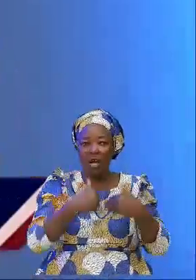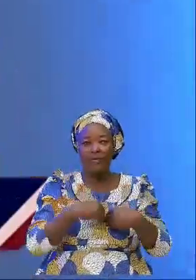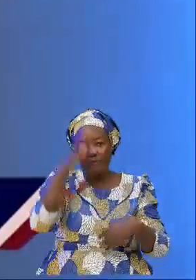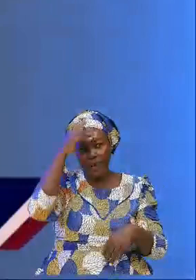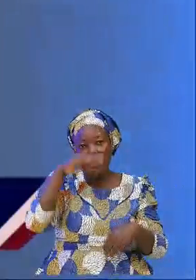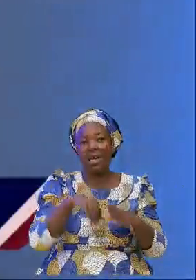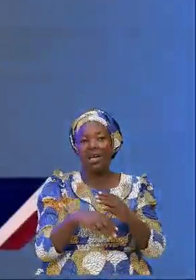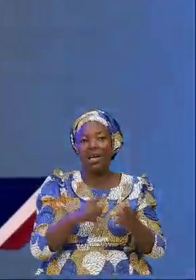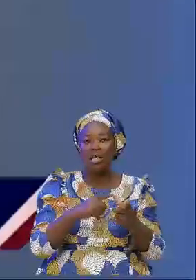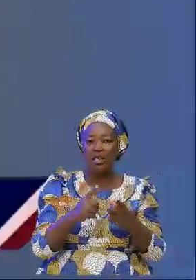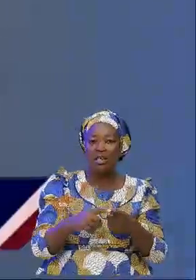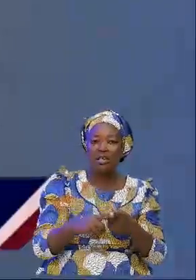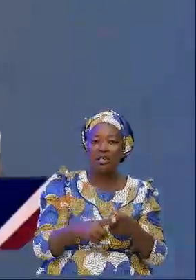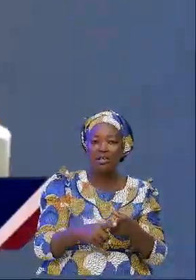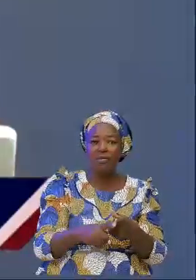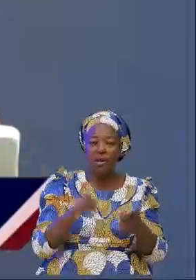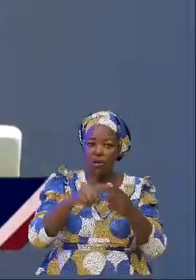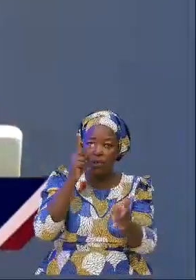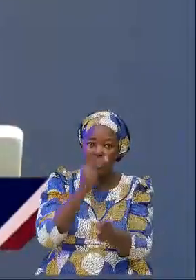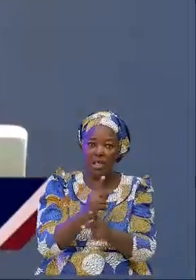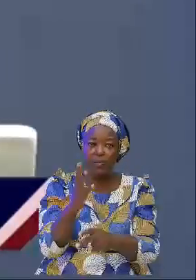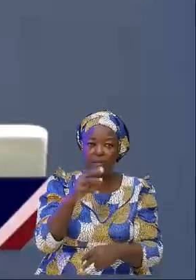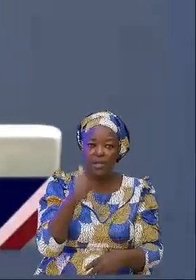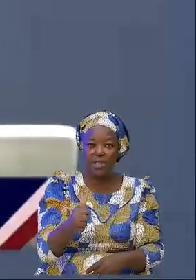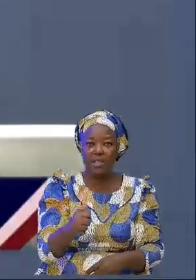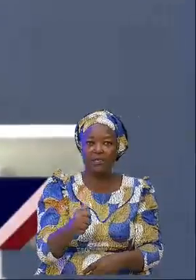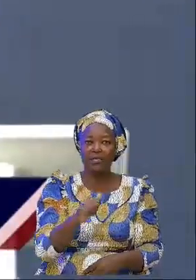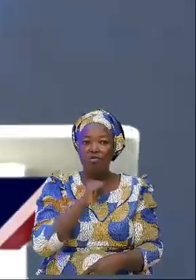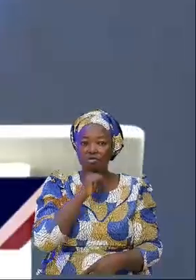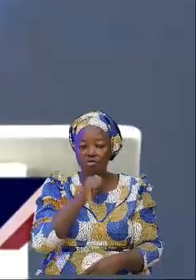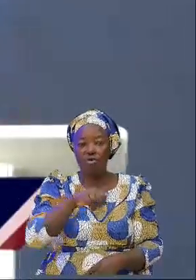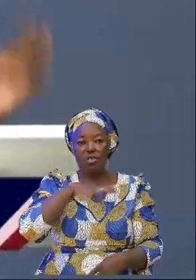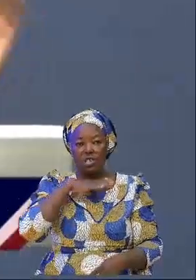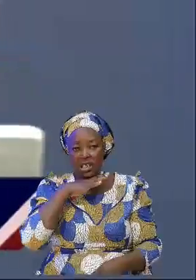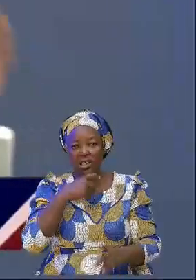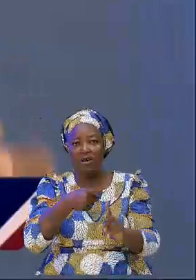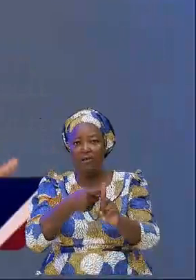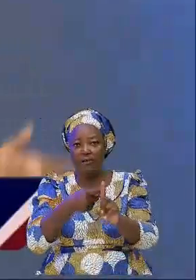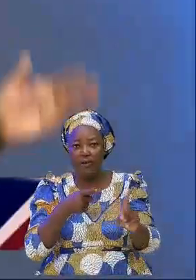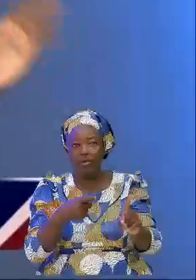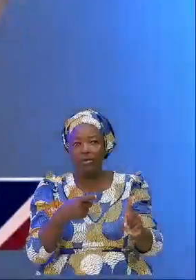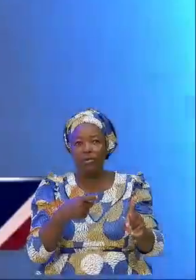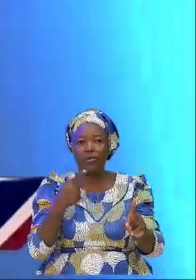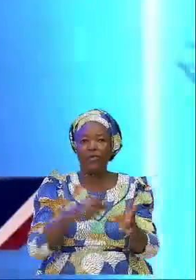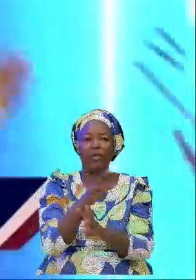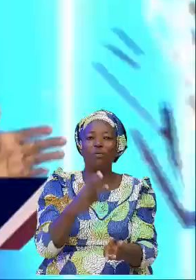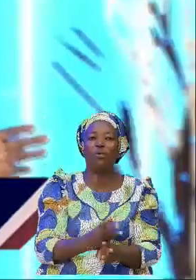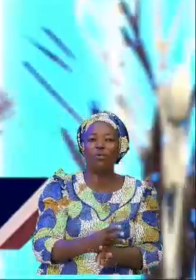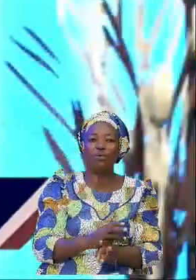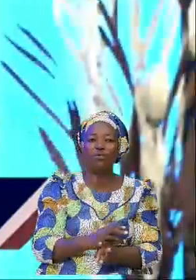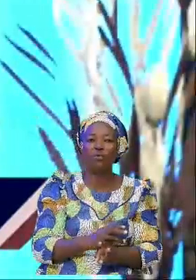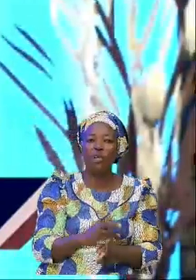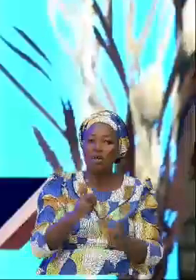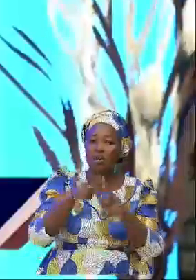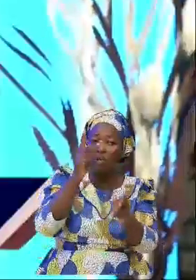to visit the fatherless and the widows in the affliction, look at this, and to keep himself